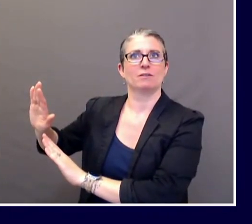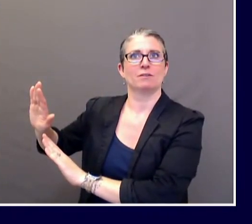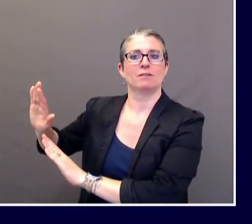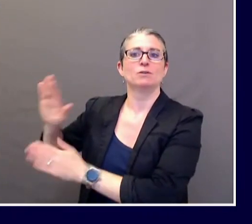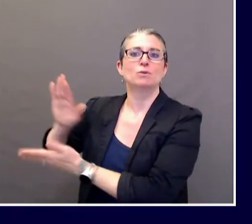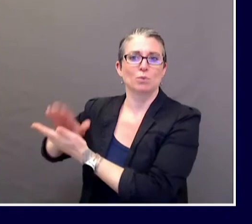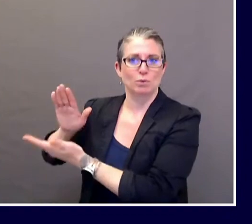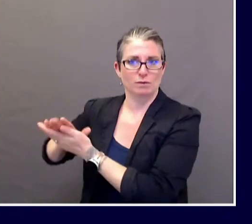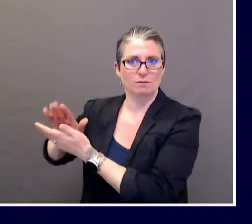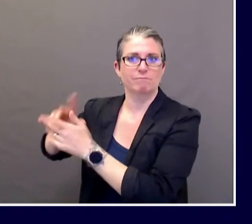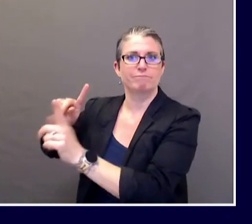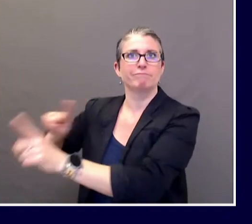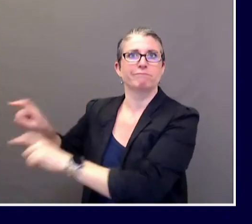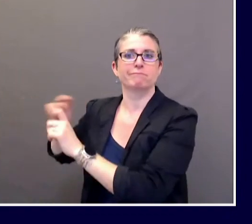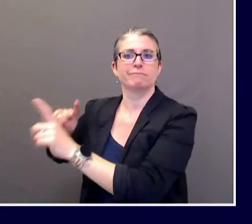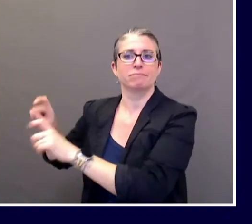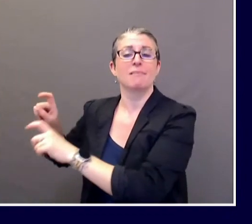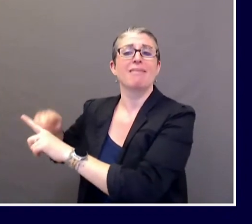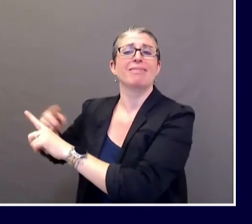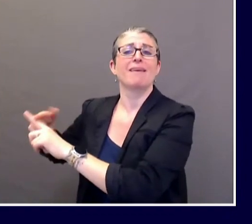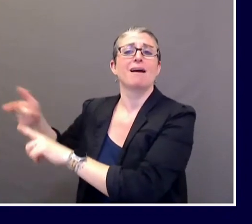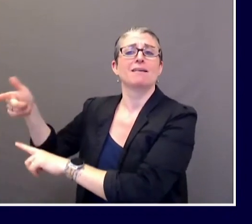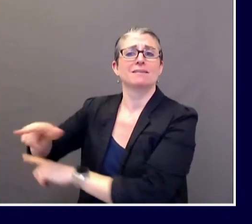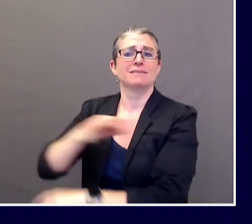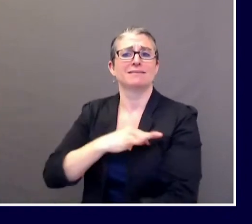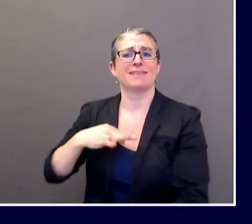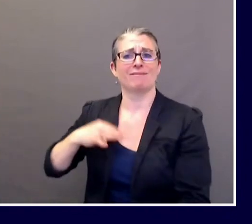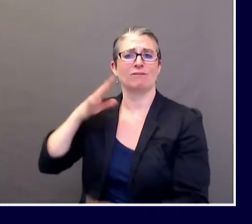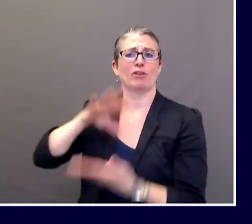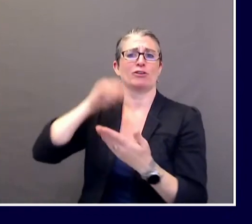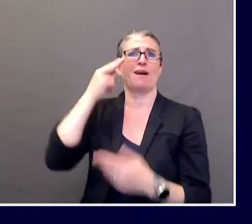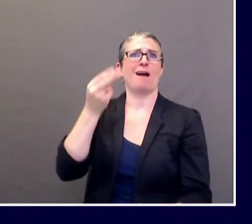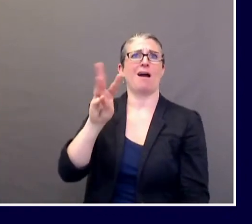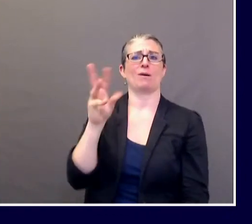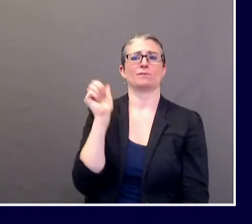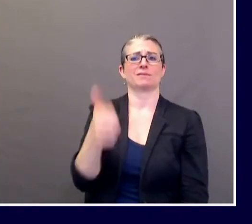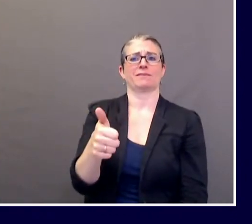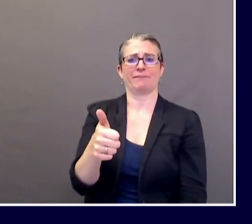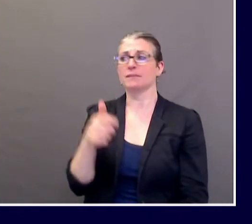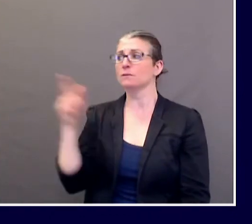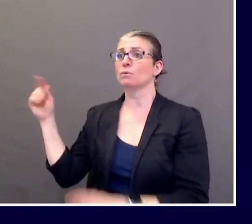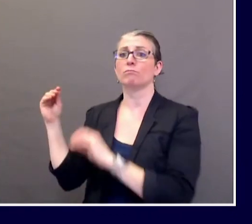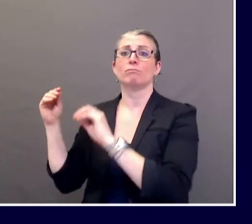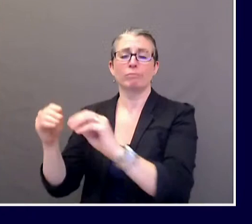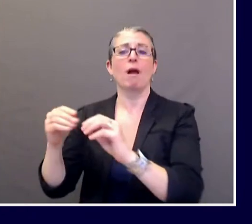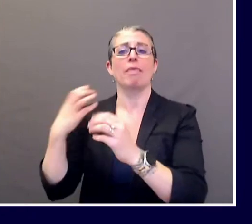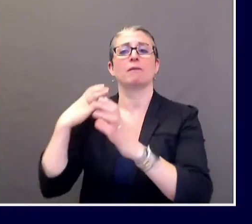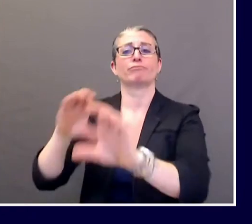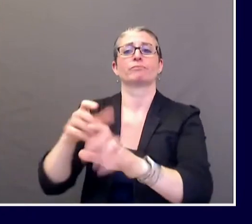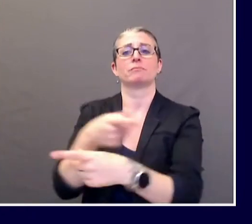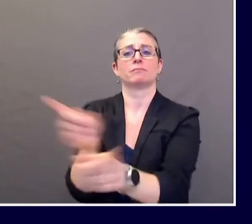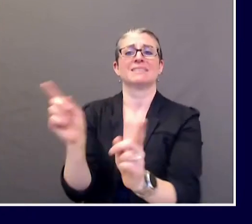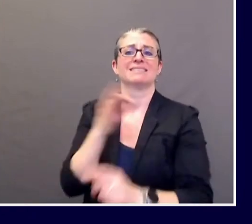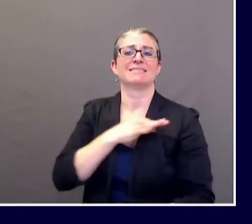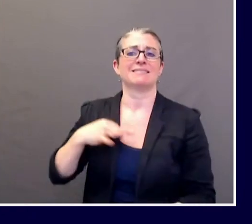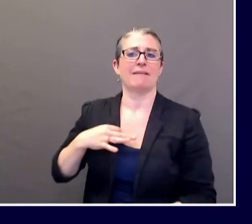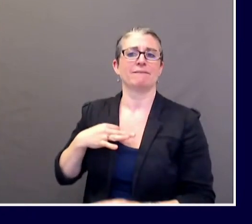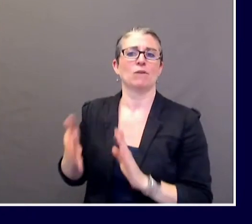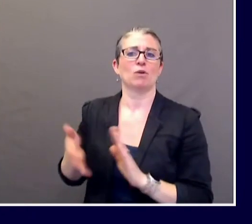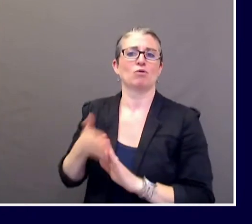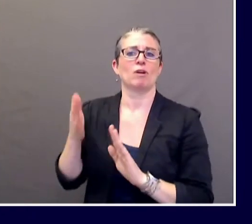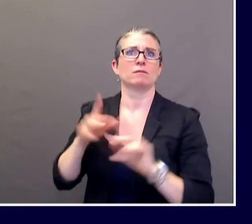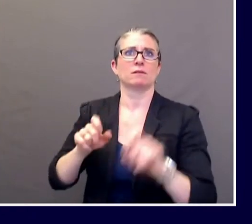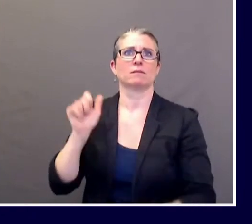themselves. So we're going to meet schools where they are. We're going to work with them on how they want to set up this program, and we're